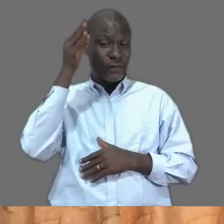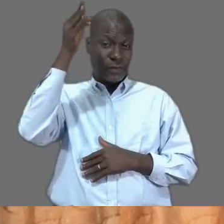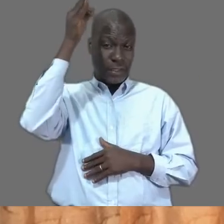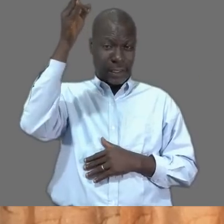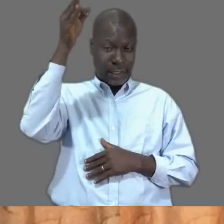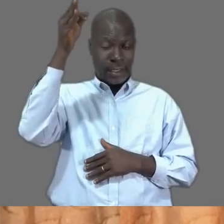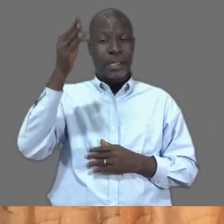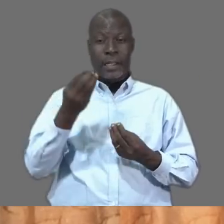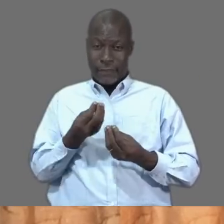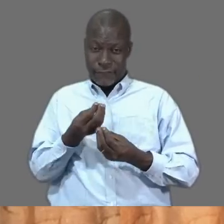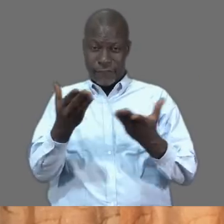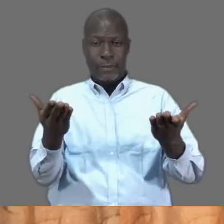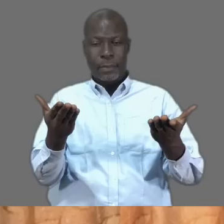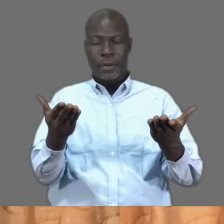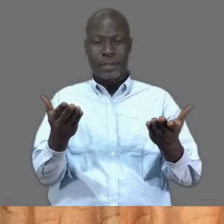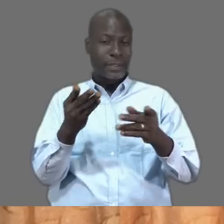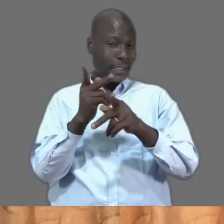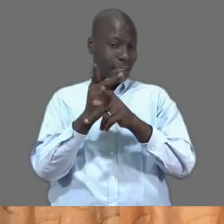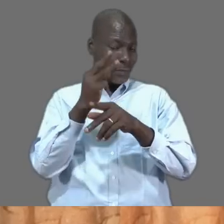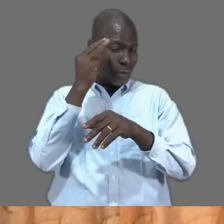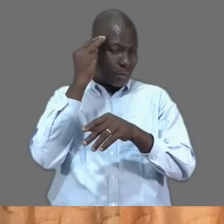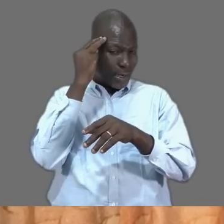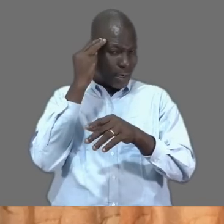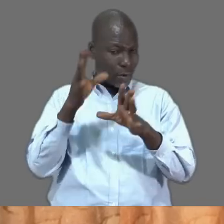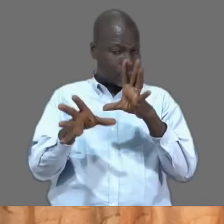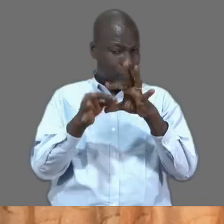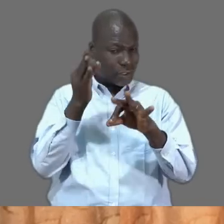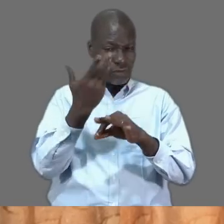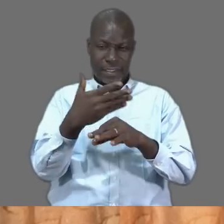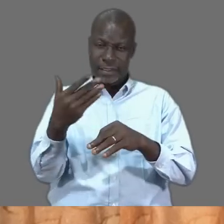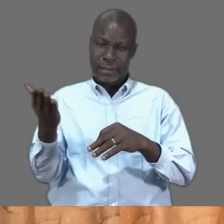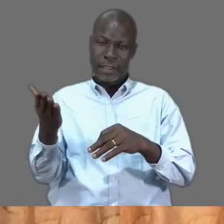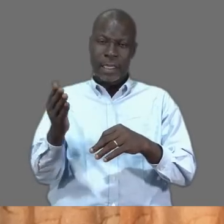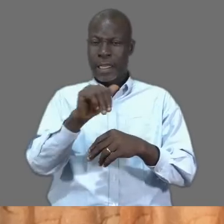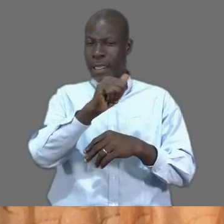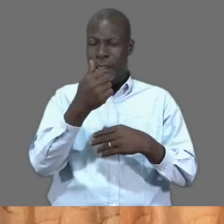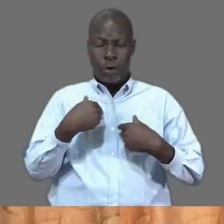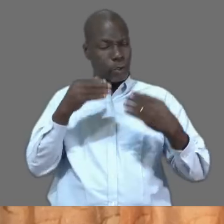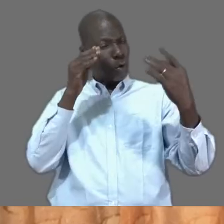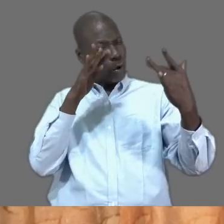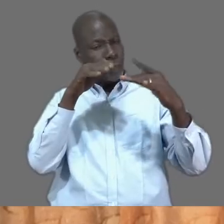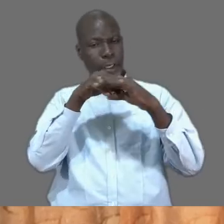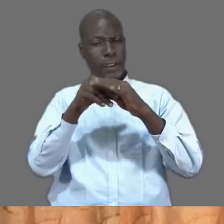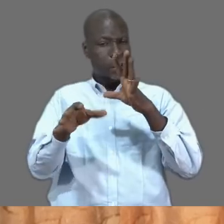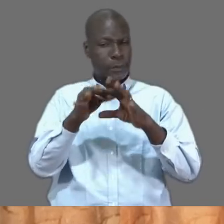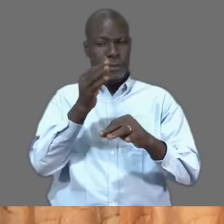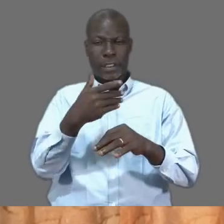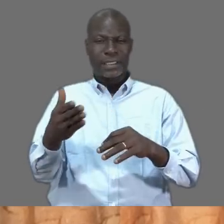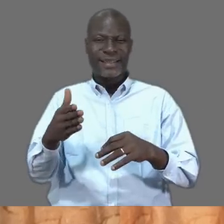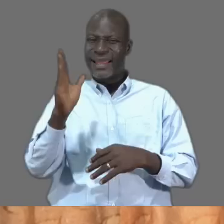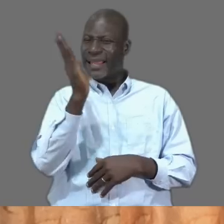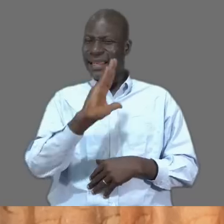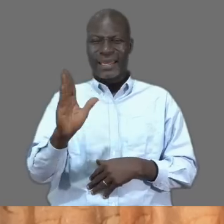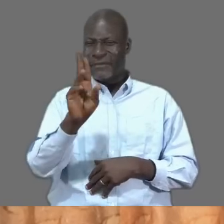Or catch yourself a white genie at two humu and near my son. Or be ordinary genie at two humu and near my son. On far